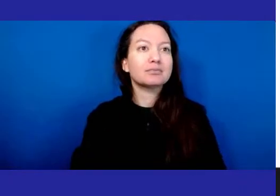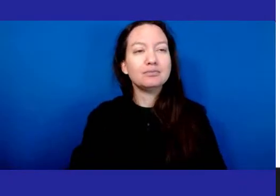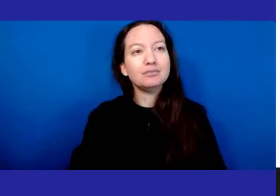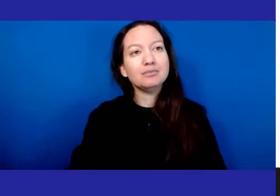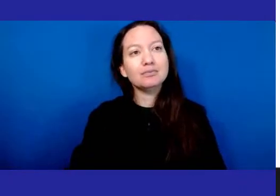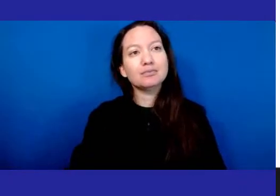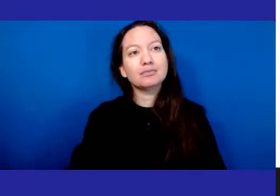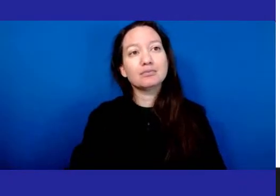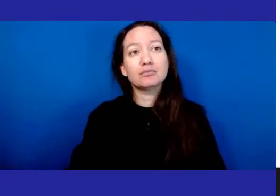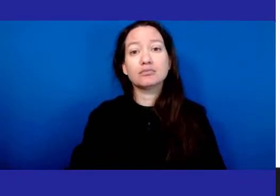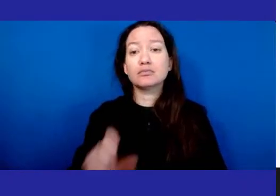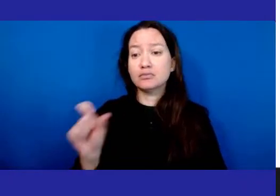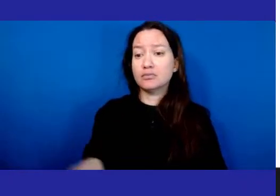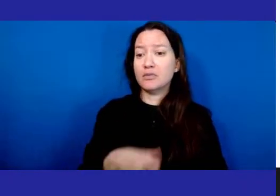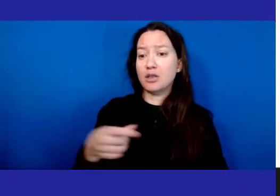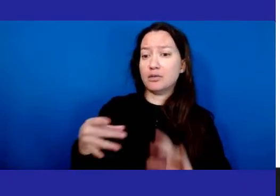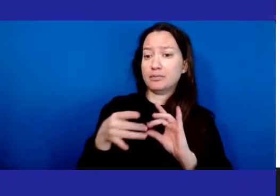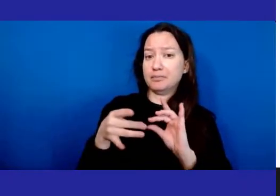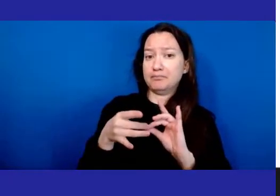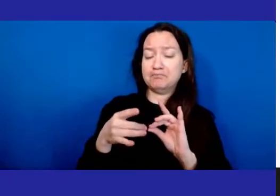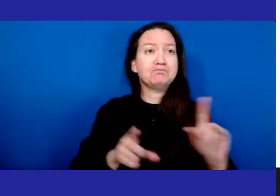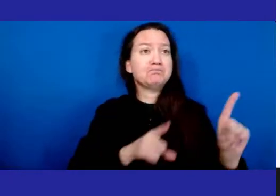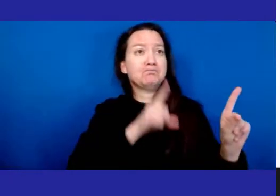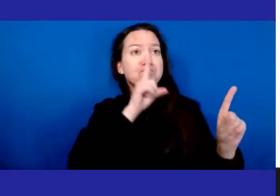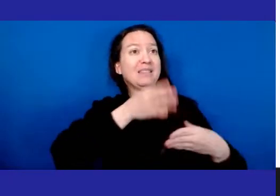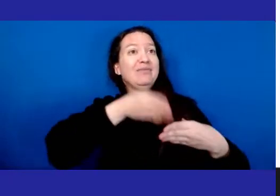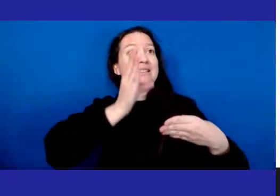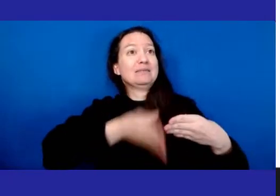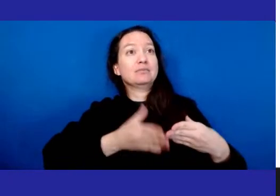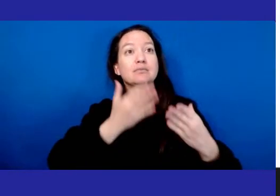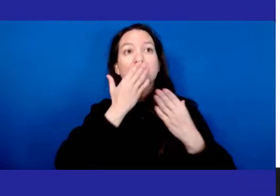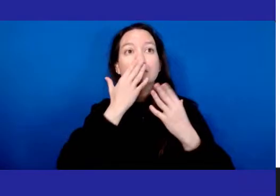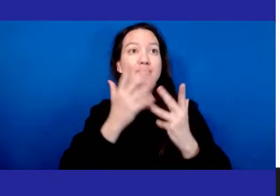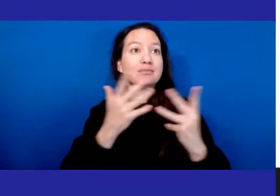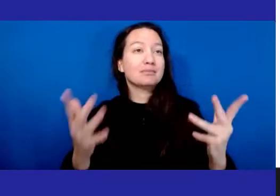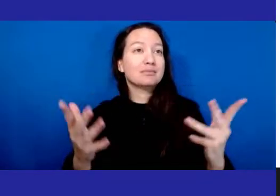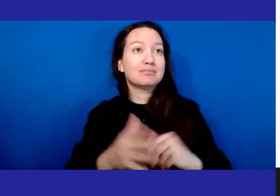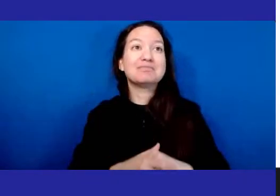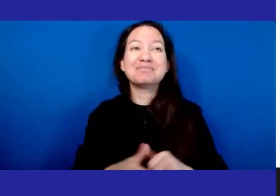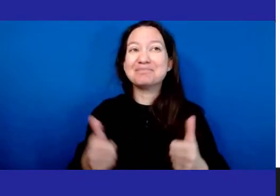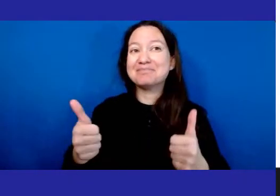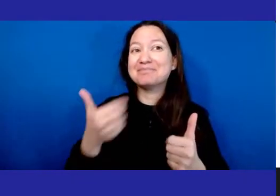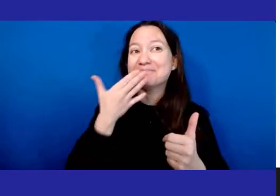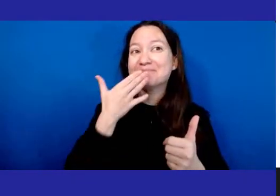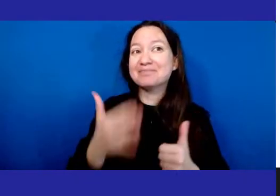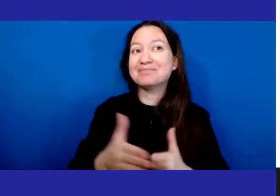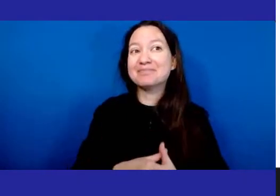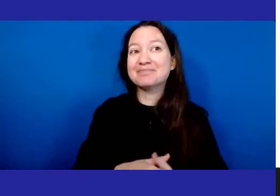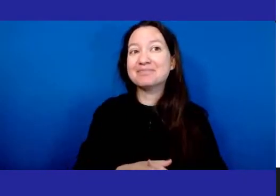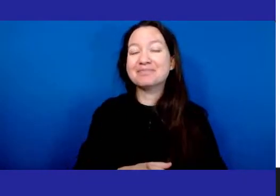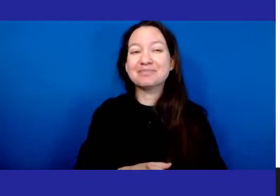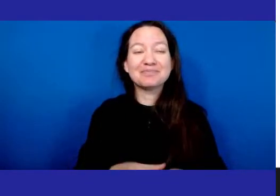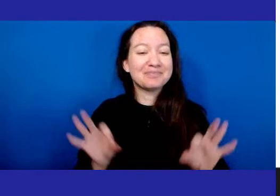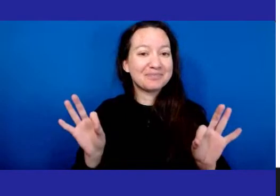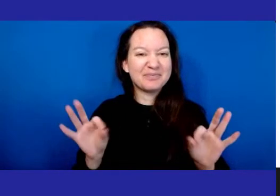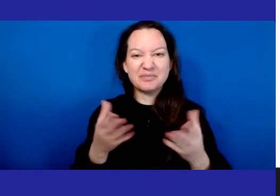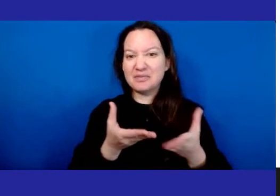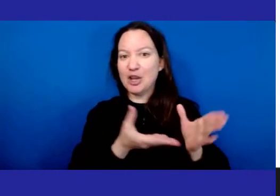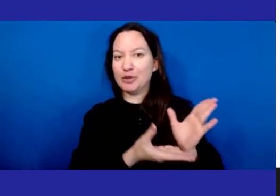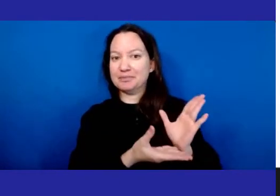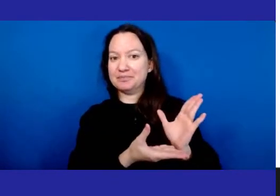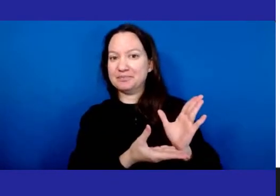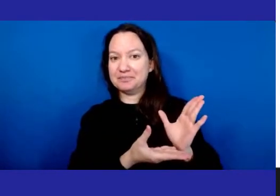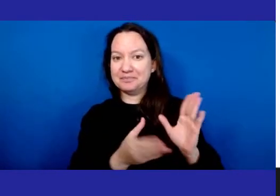Any other questions? No, we're done. Thank you so much. Thank you. All right. All the rest is in there. All